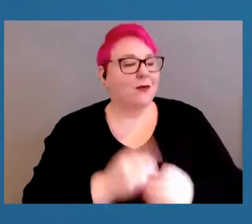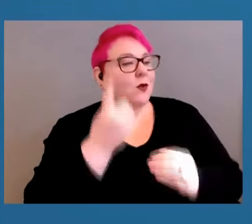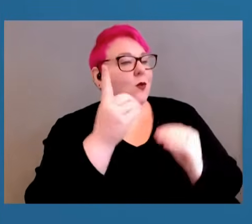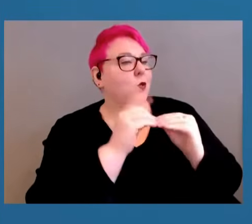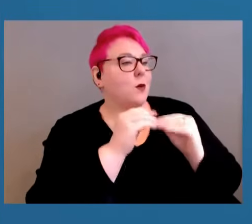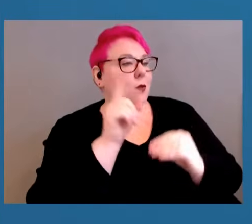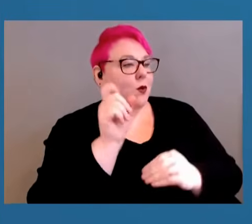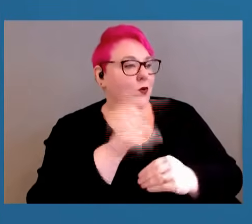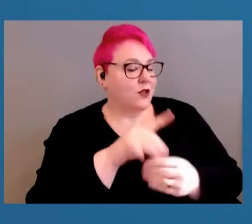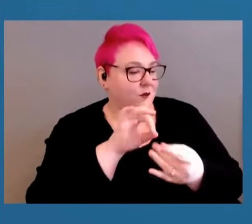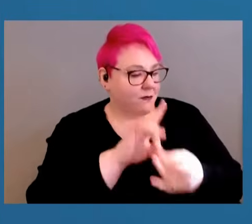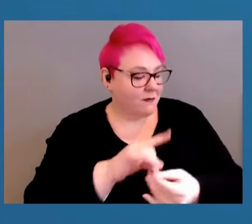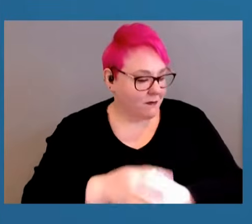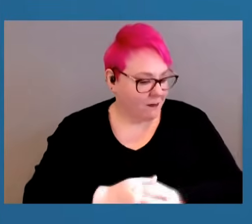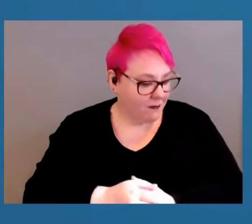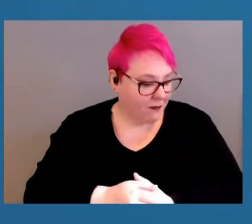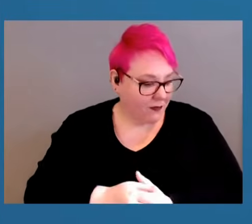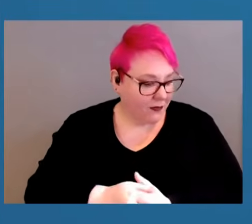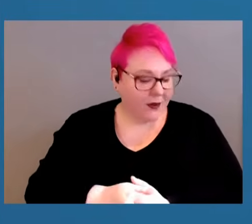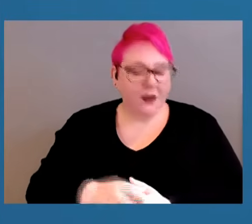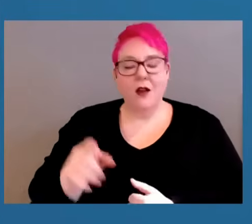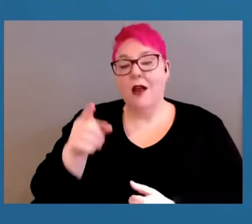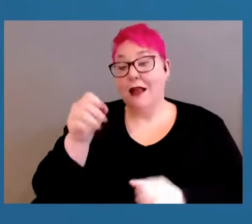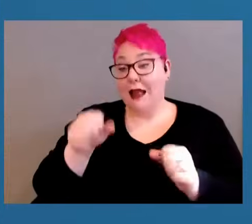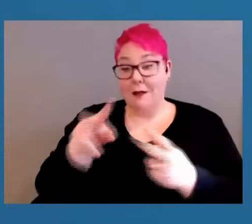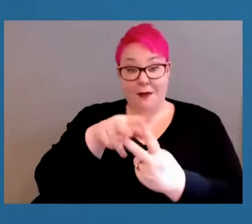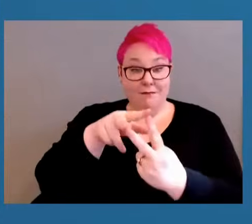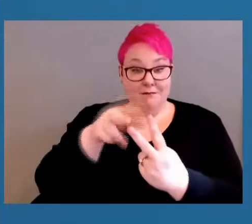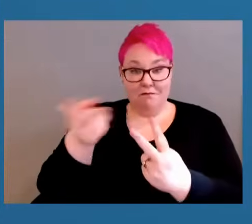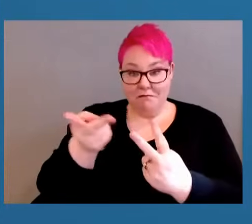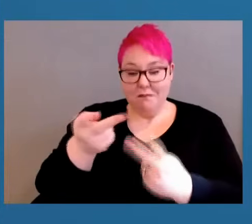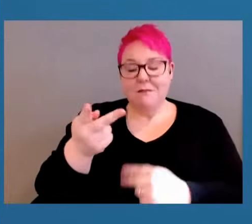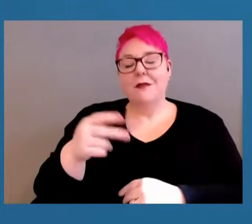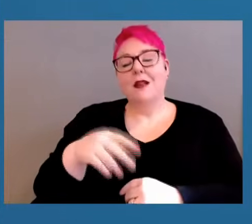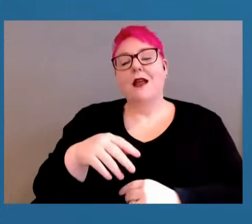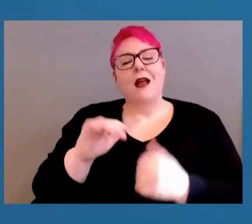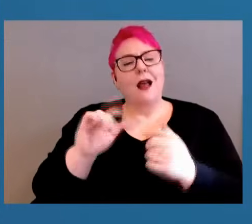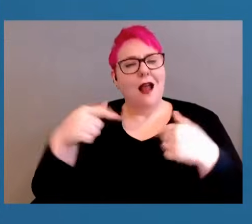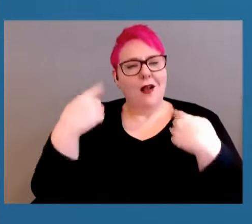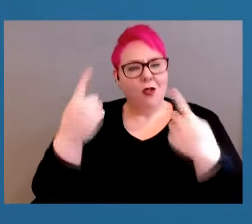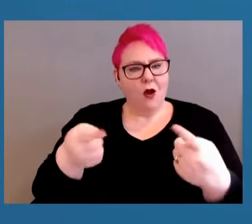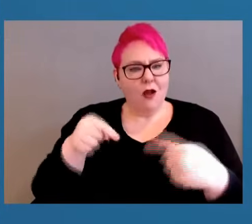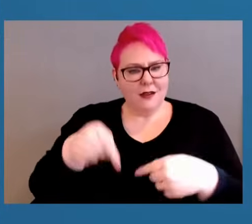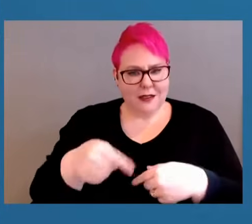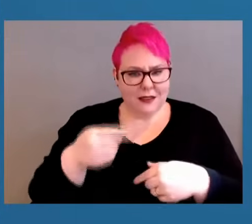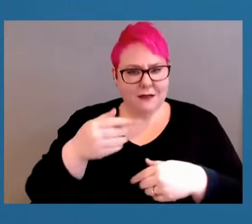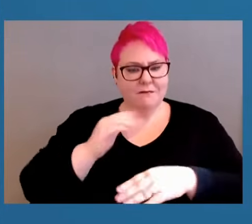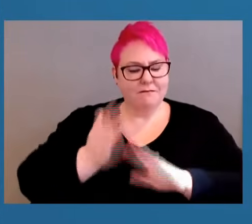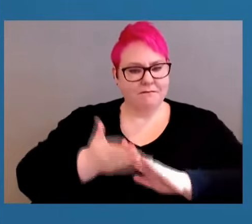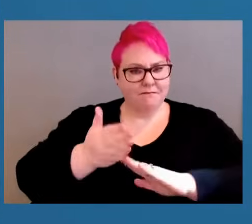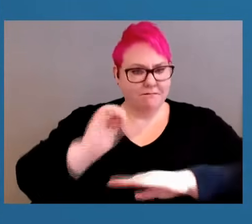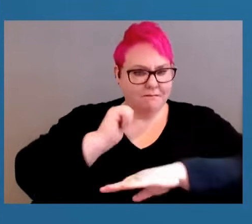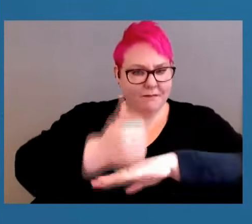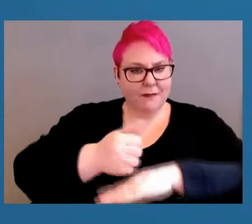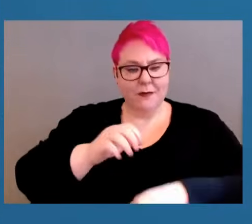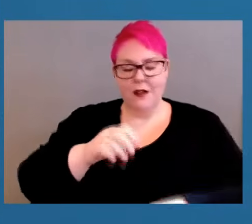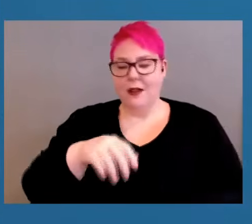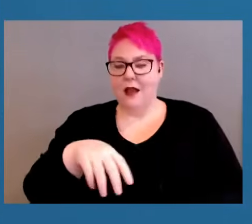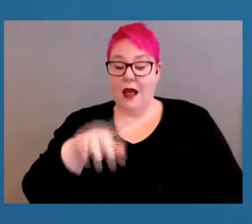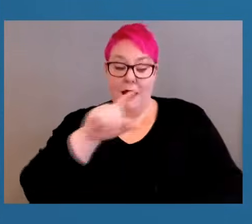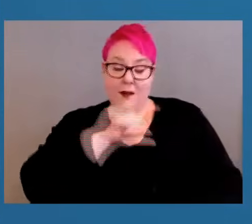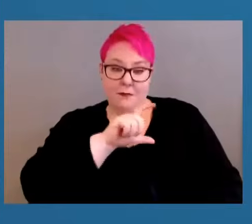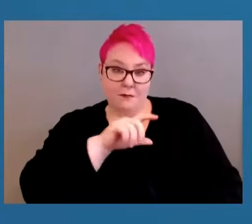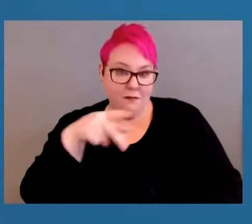that. And this could be for Chief Cecil or for you, Governor, as well. But how long has this been in operation at SPD? And then was there state funding that